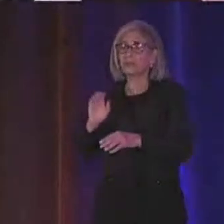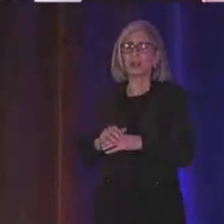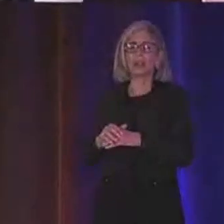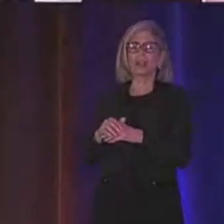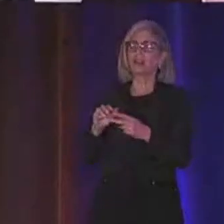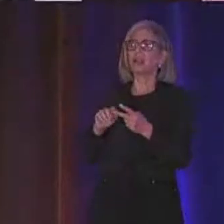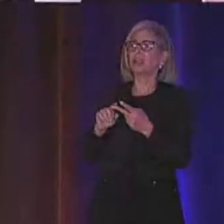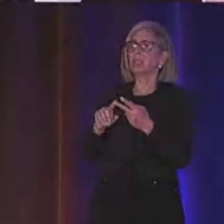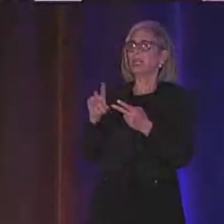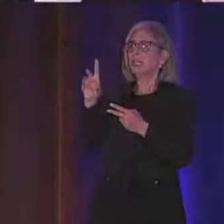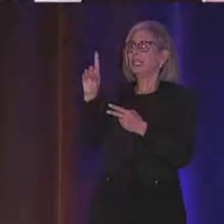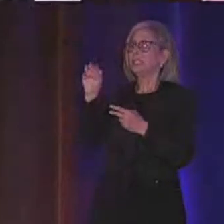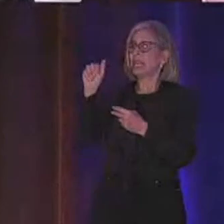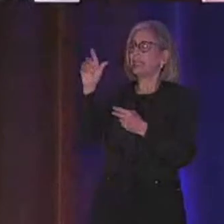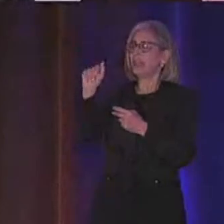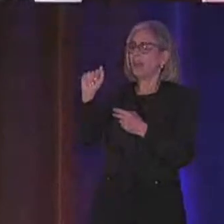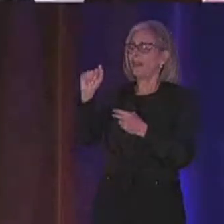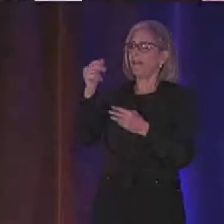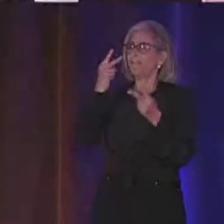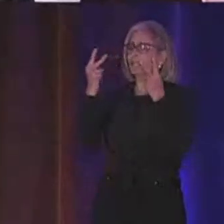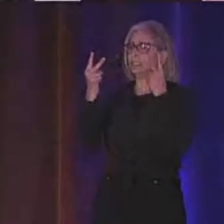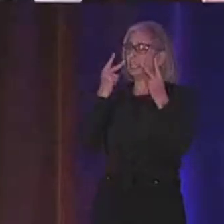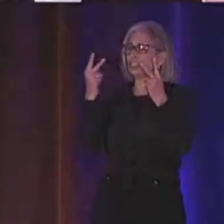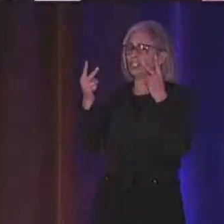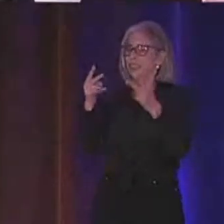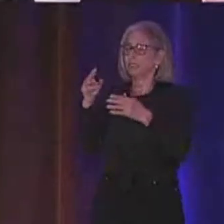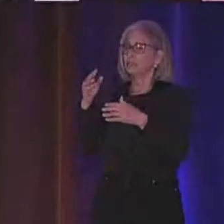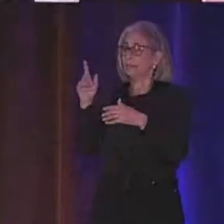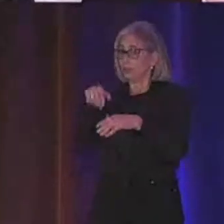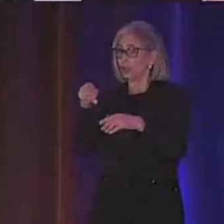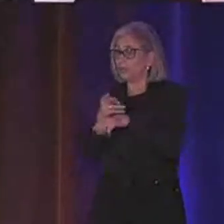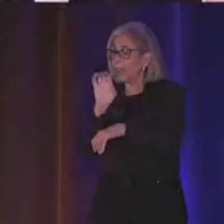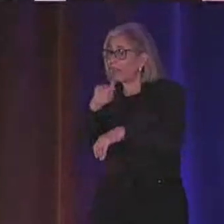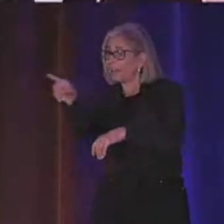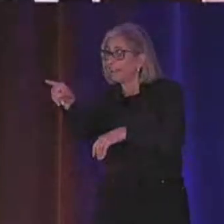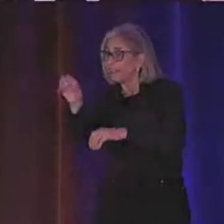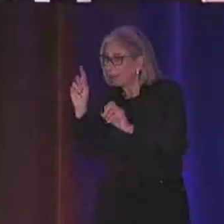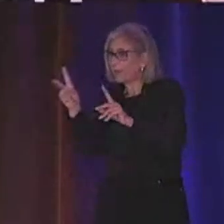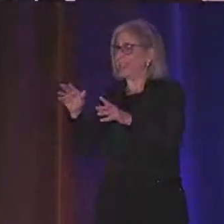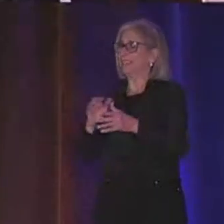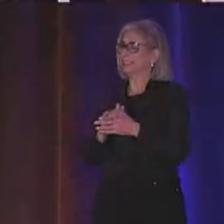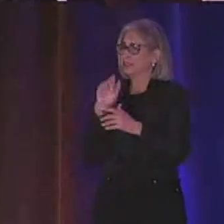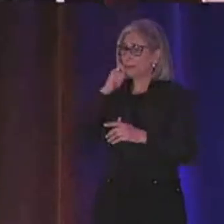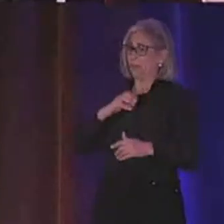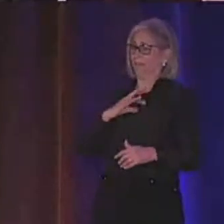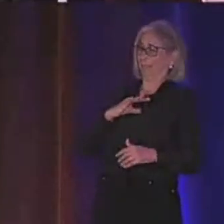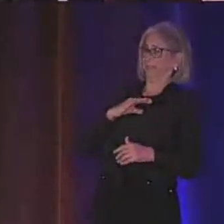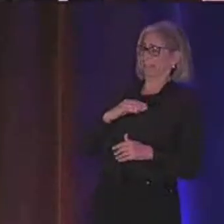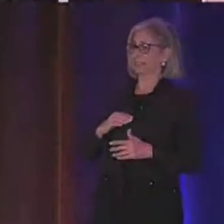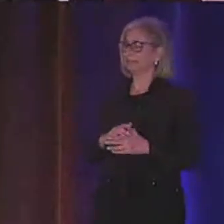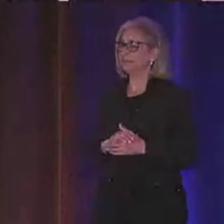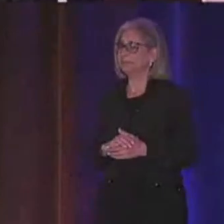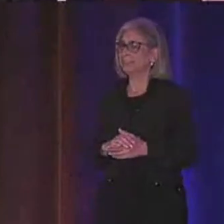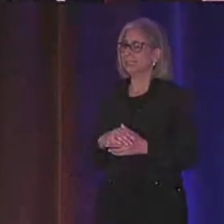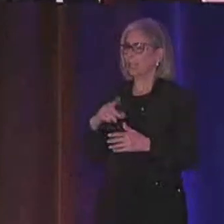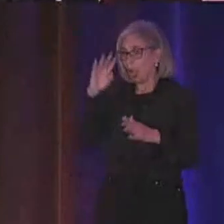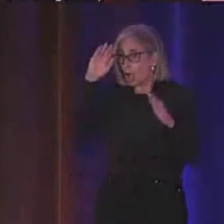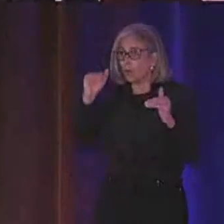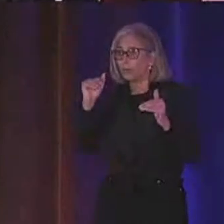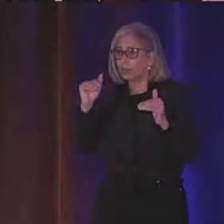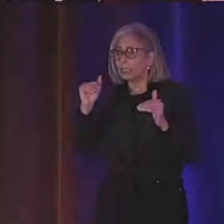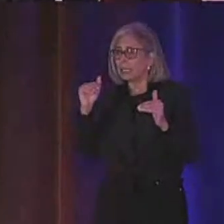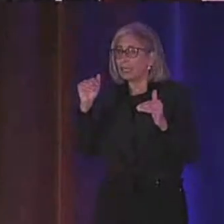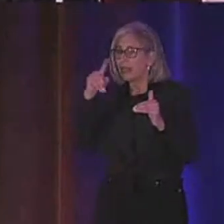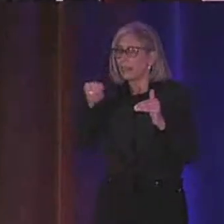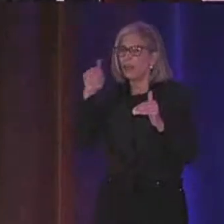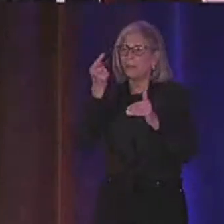for data visualization and sonification? Anyone? Oh, okay. Cool. So hopefully there's going to be a